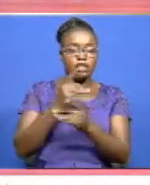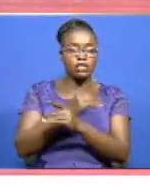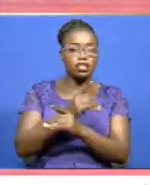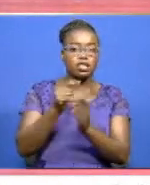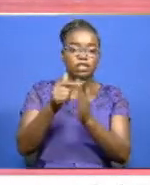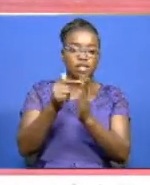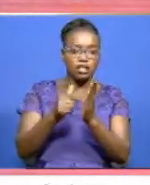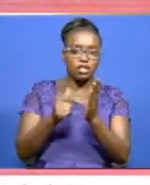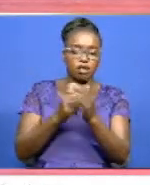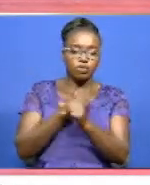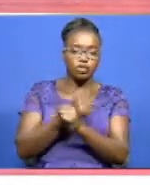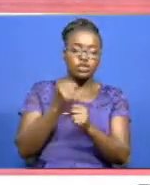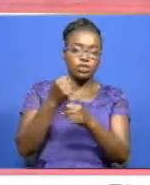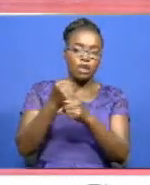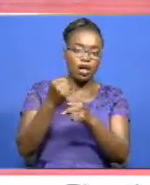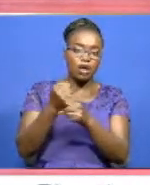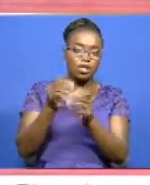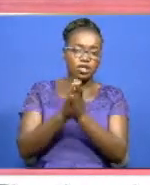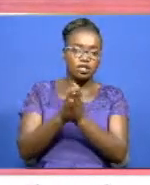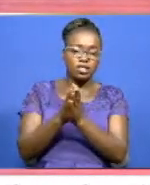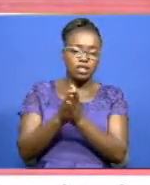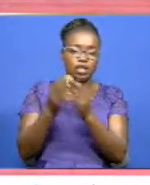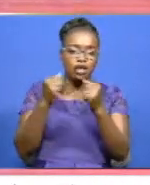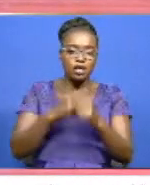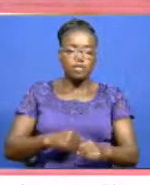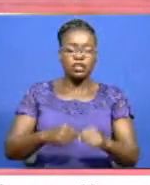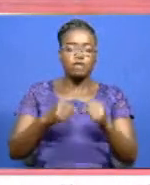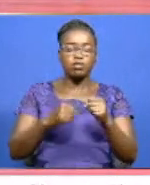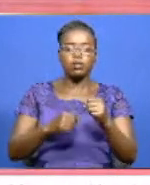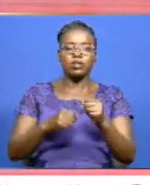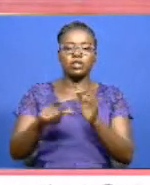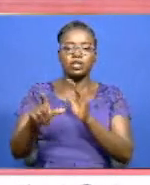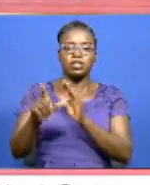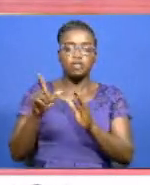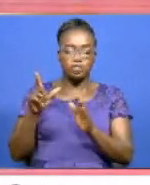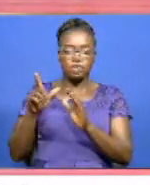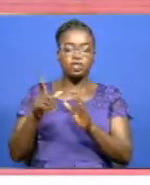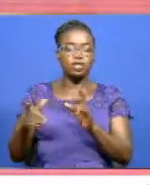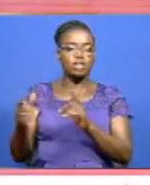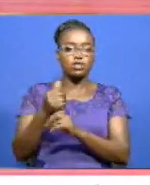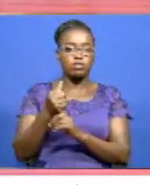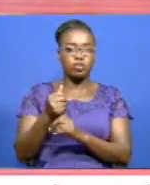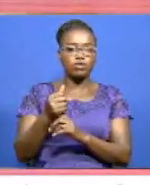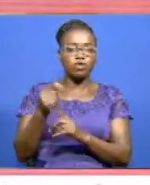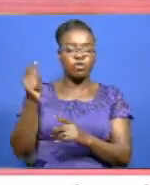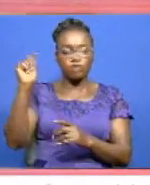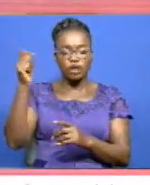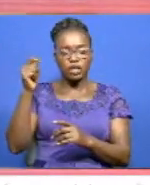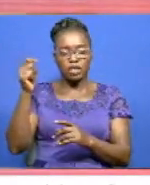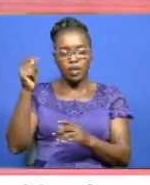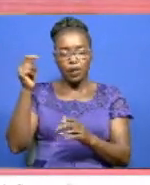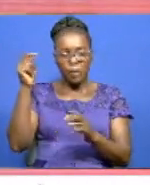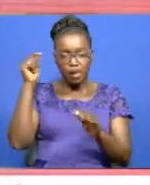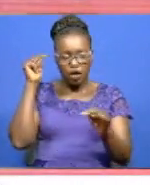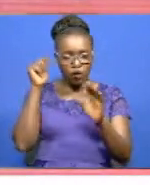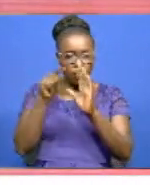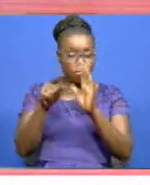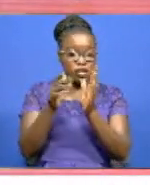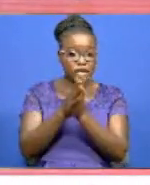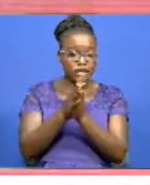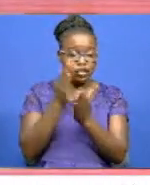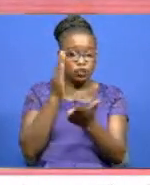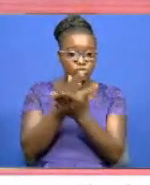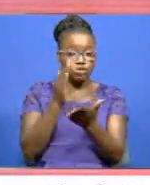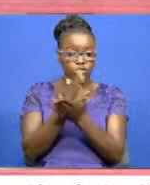Act is key enabling legislation in the attainment of Kenya's strategic goals and indeed